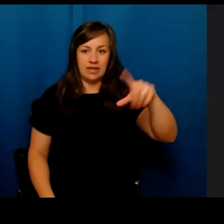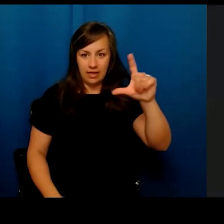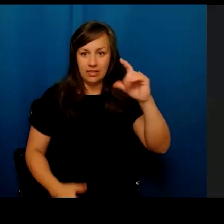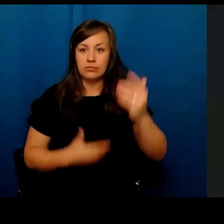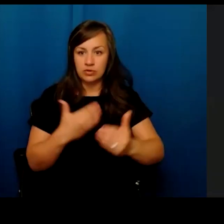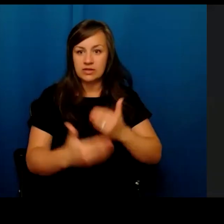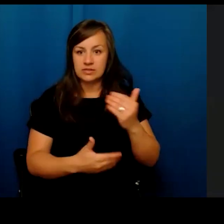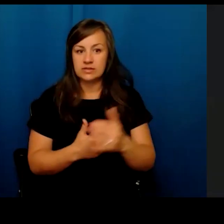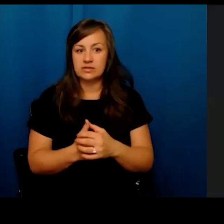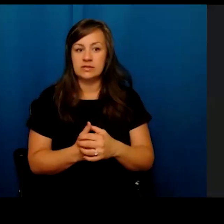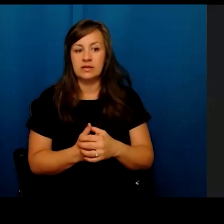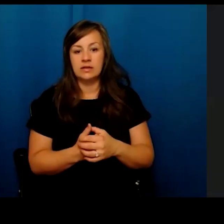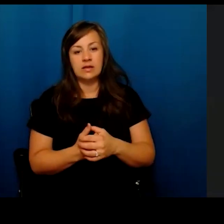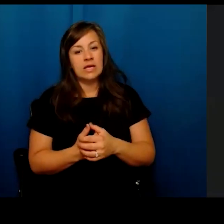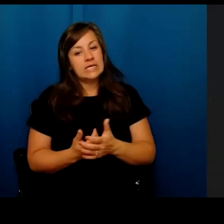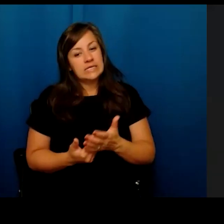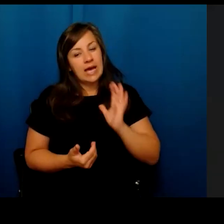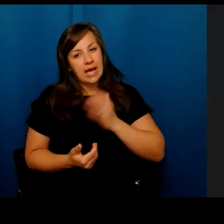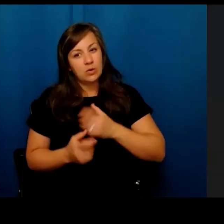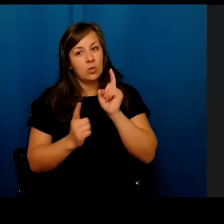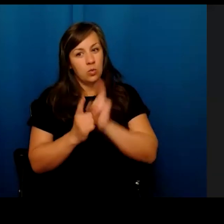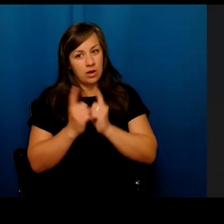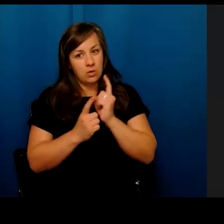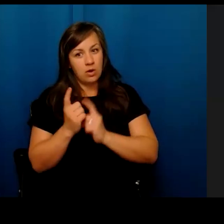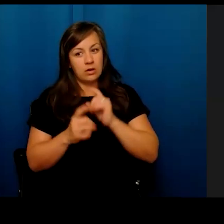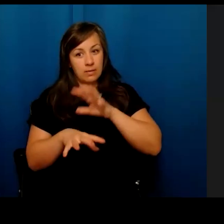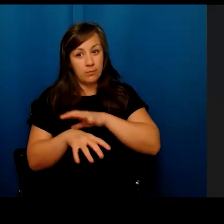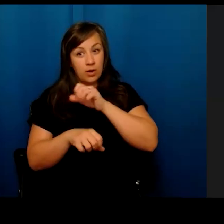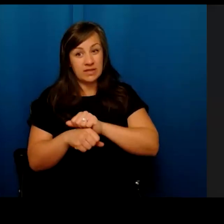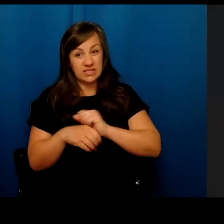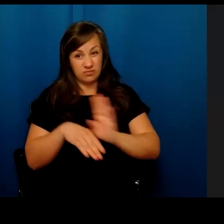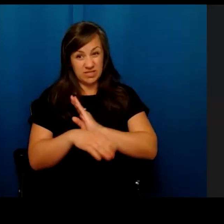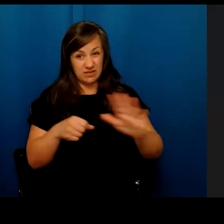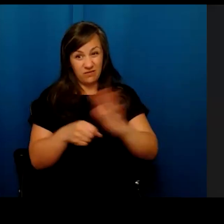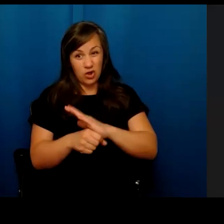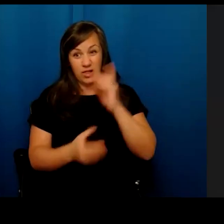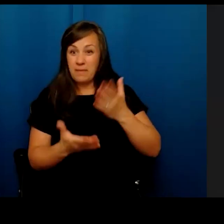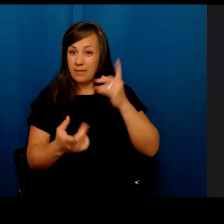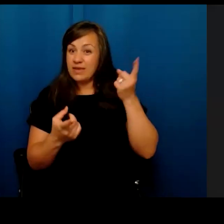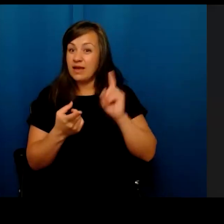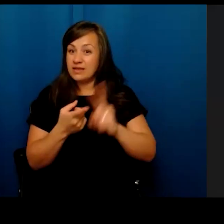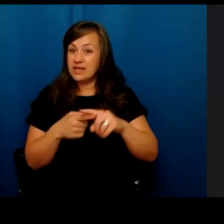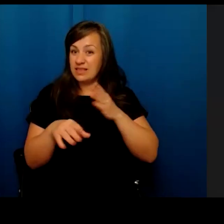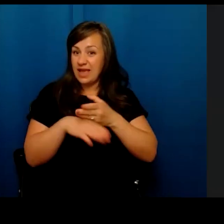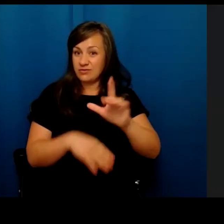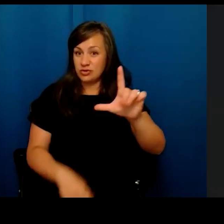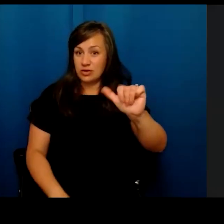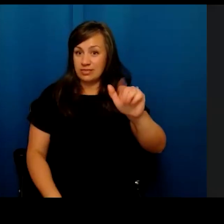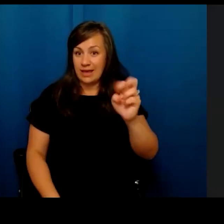And you may not be able to get one-on-one appointments until after Labor Day, but we will help you. We will get you through and we'll give you